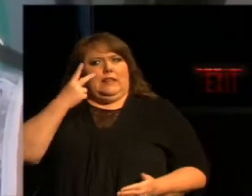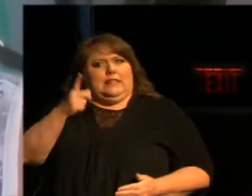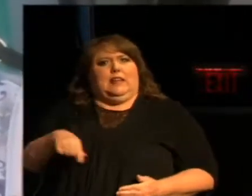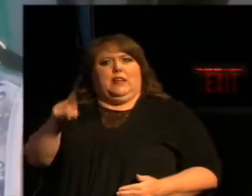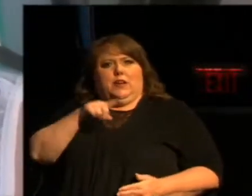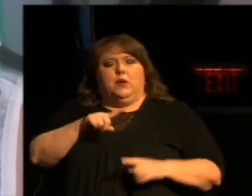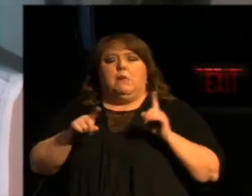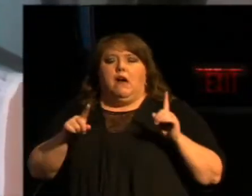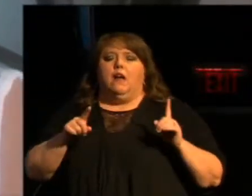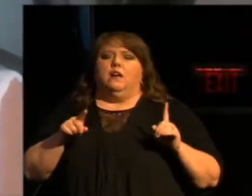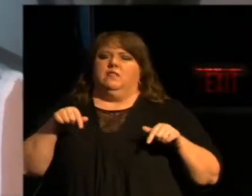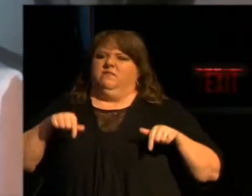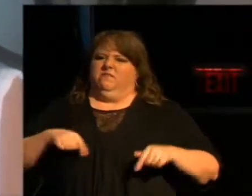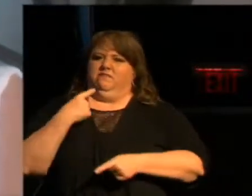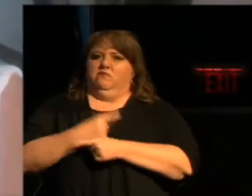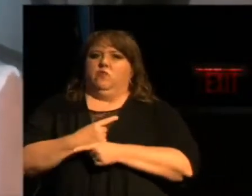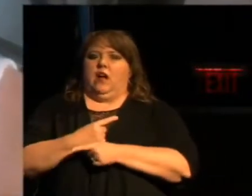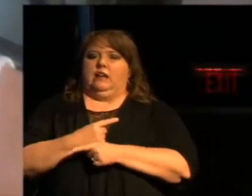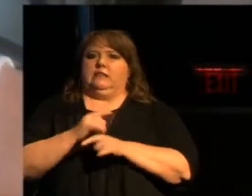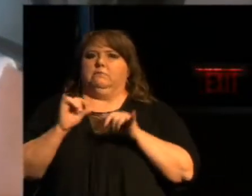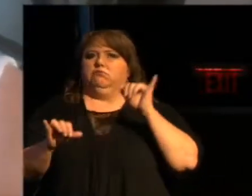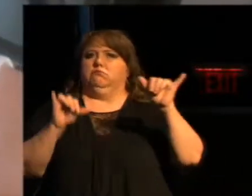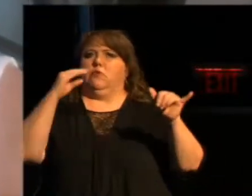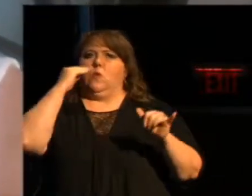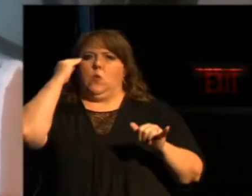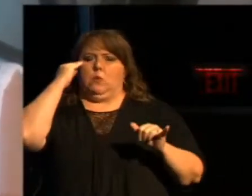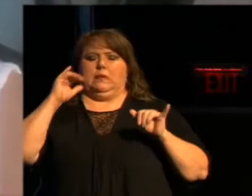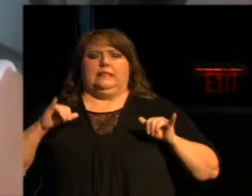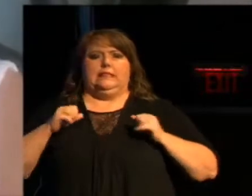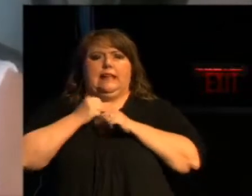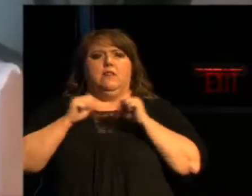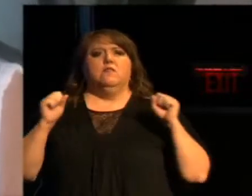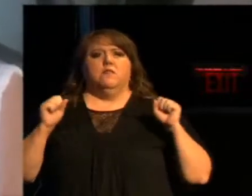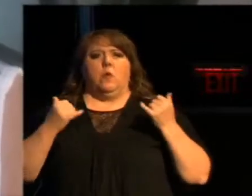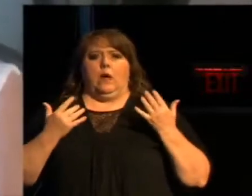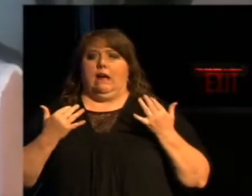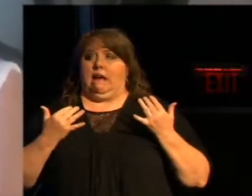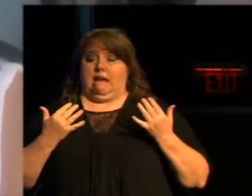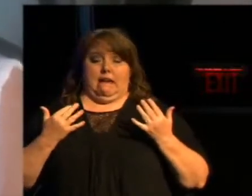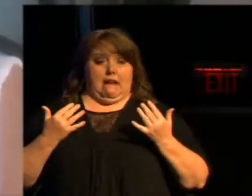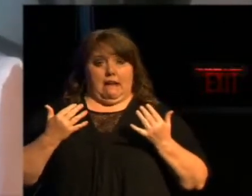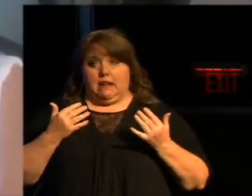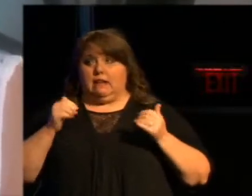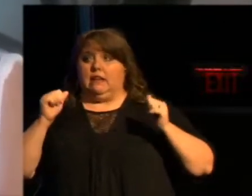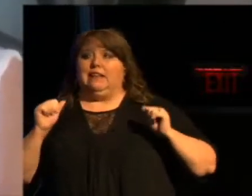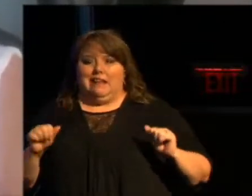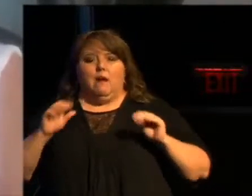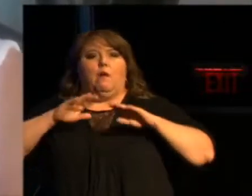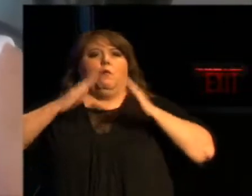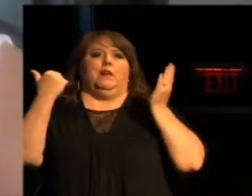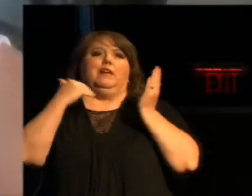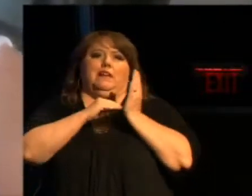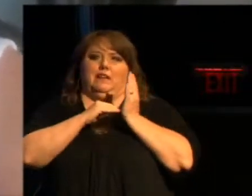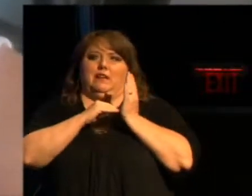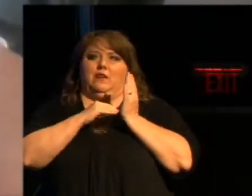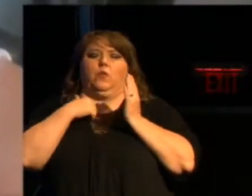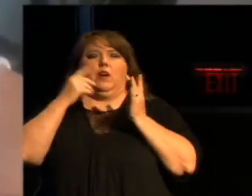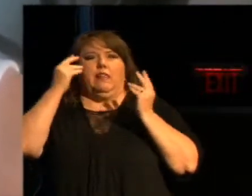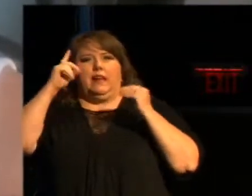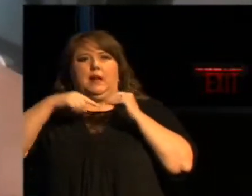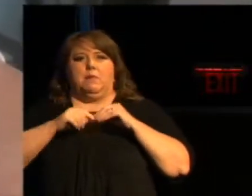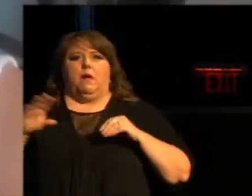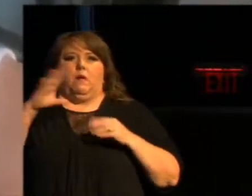we're doing the right thing by staying safe and waiting until we get to a better place to reopen. We're thinking of everyone's